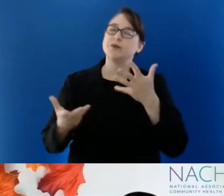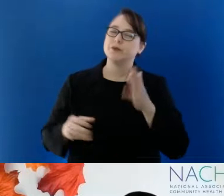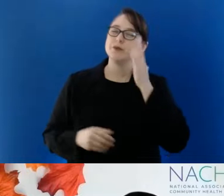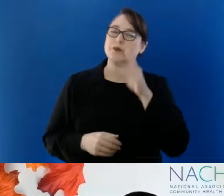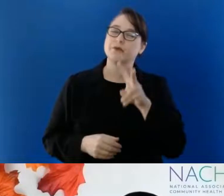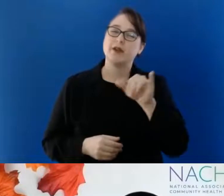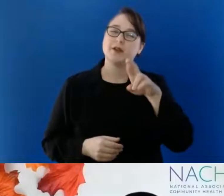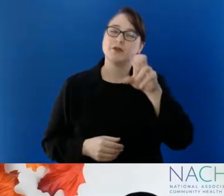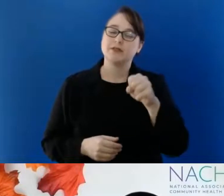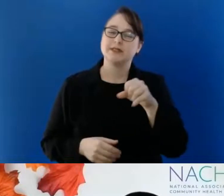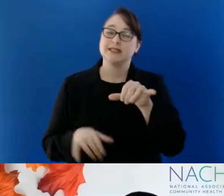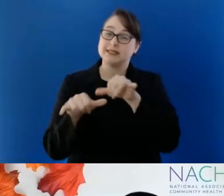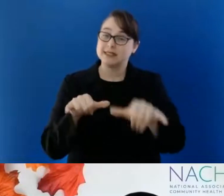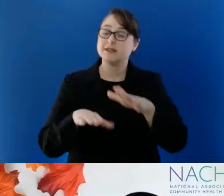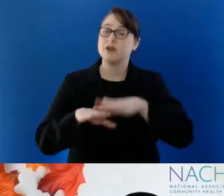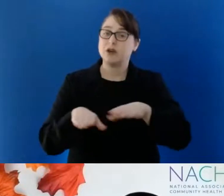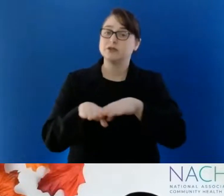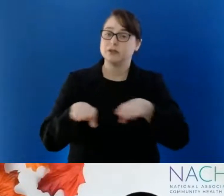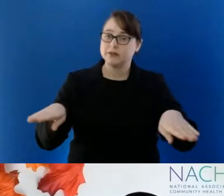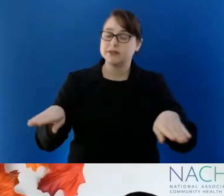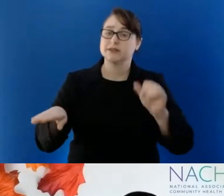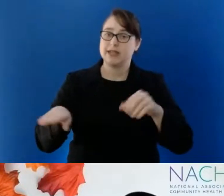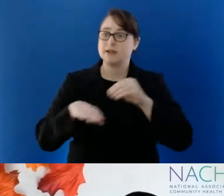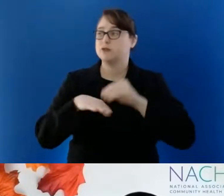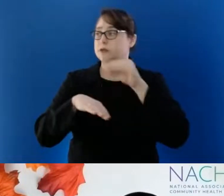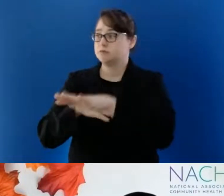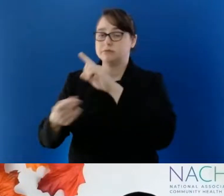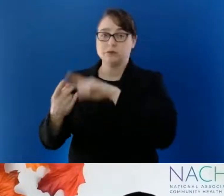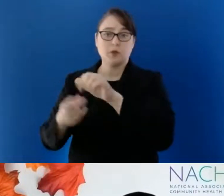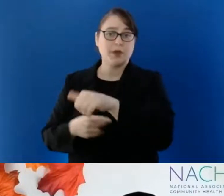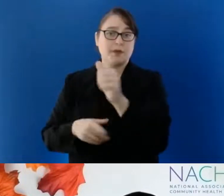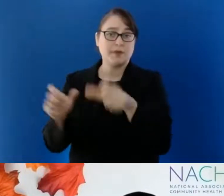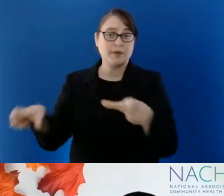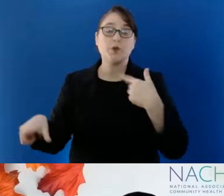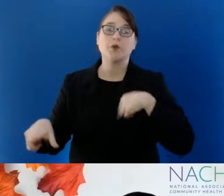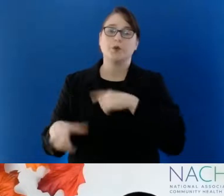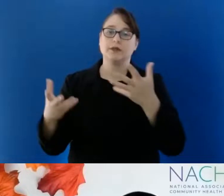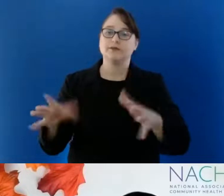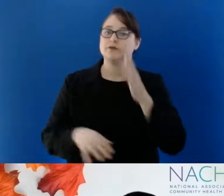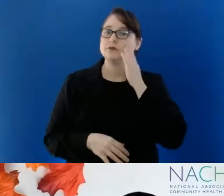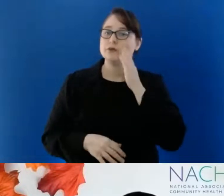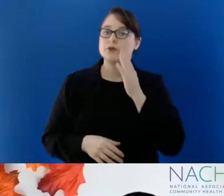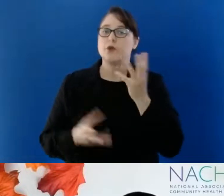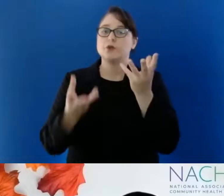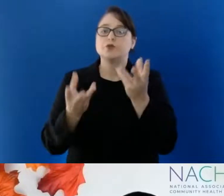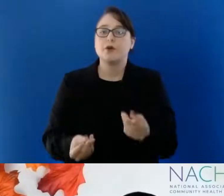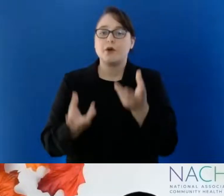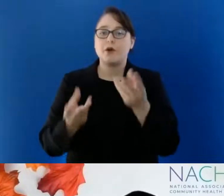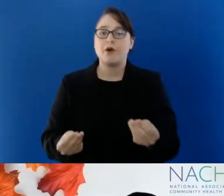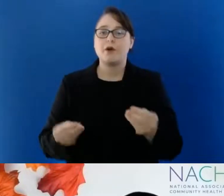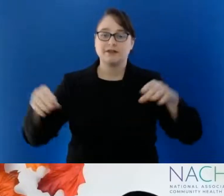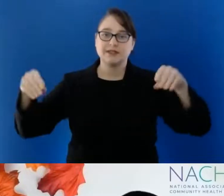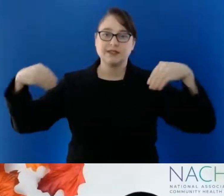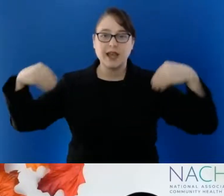on surfaces and could be transmitted to other people. We know that soft surfaces like towels and sheets are much better at transmitting that virus